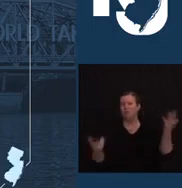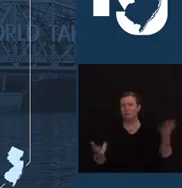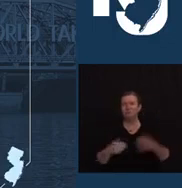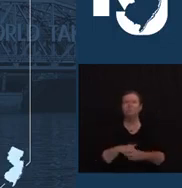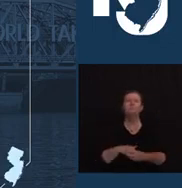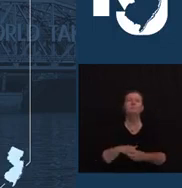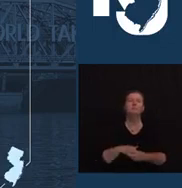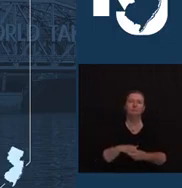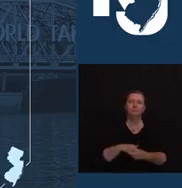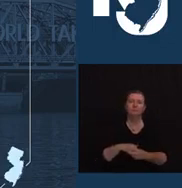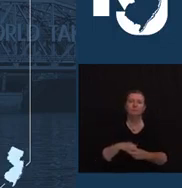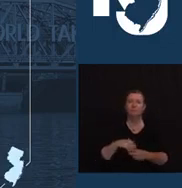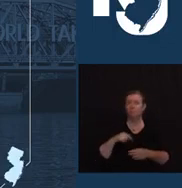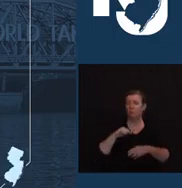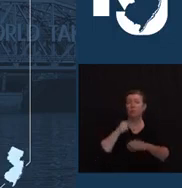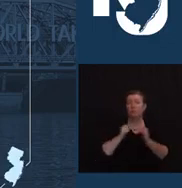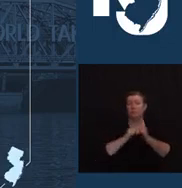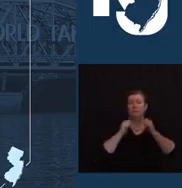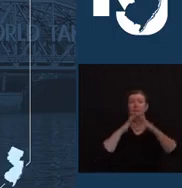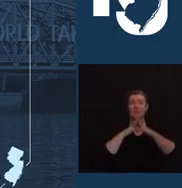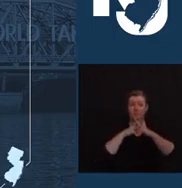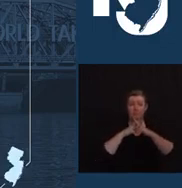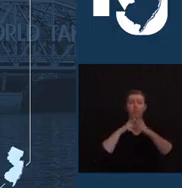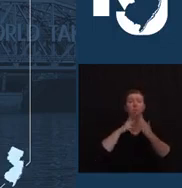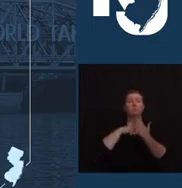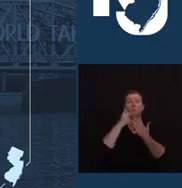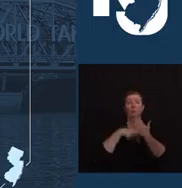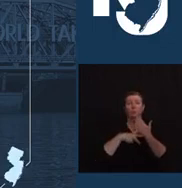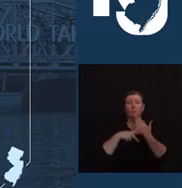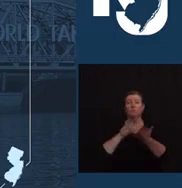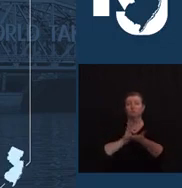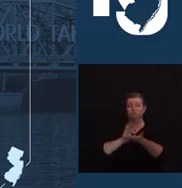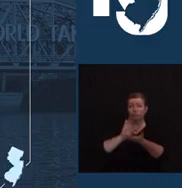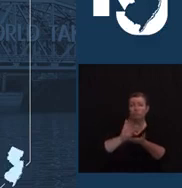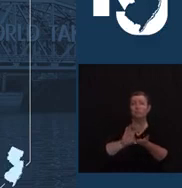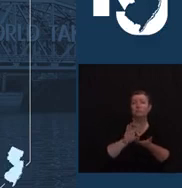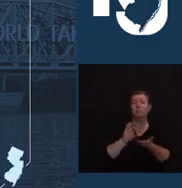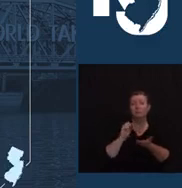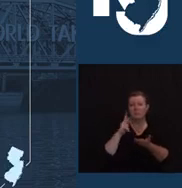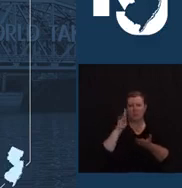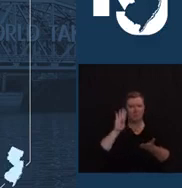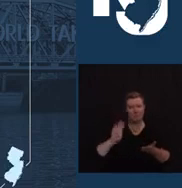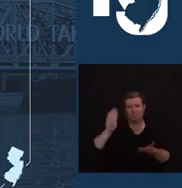and programs which are funded through billions of dollars of federal